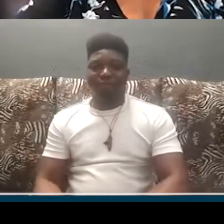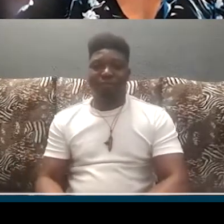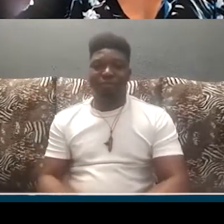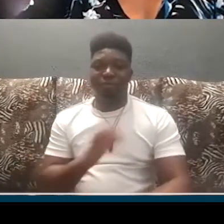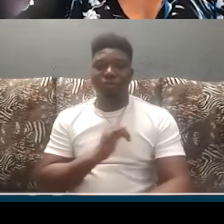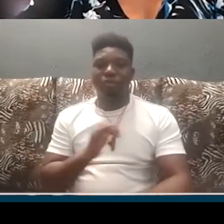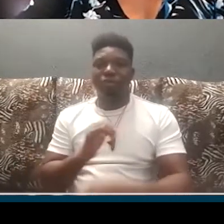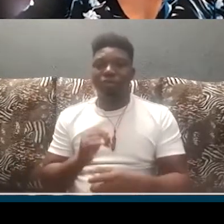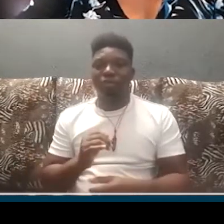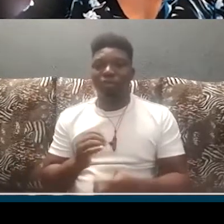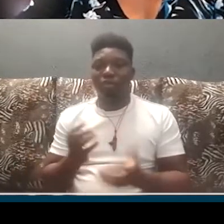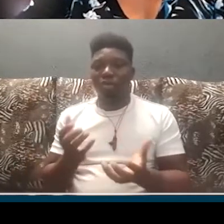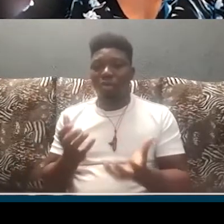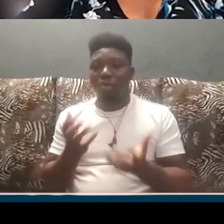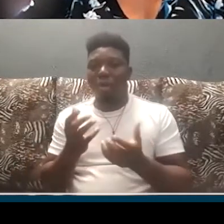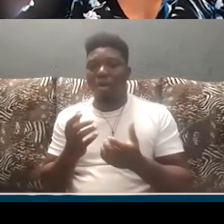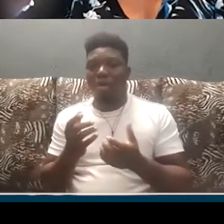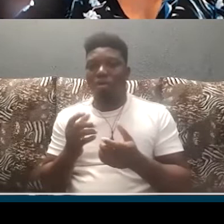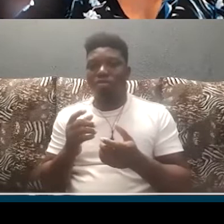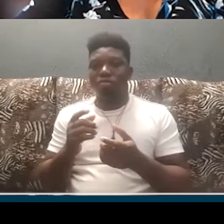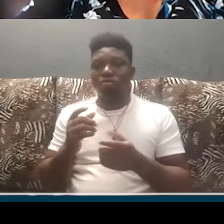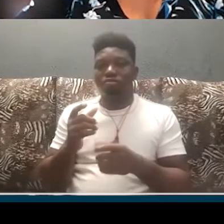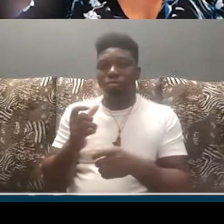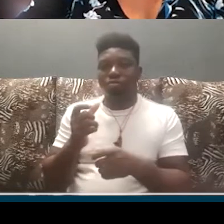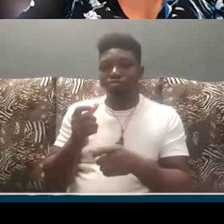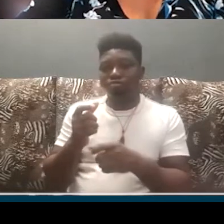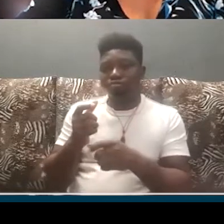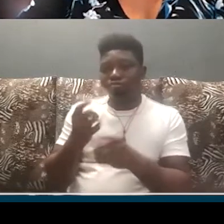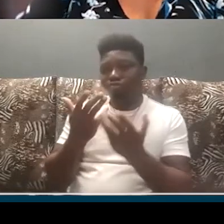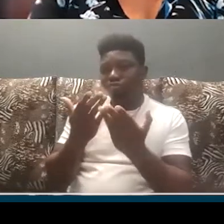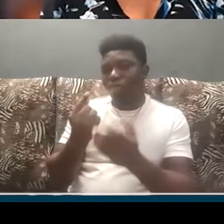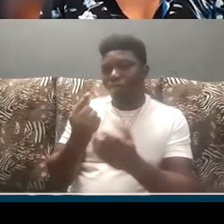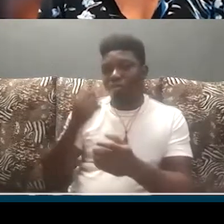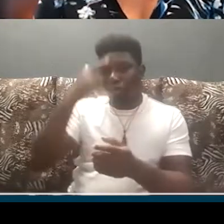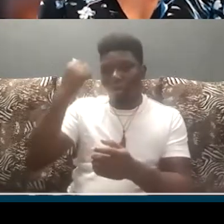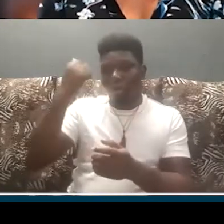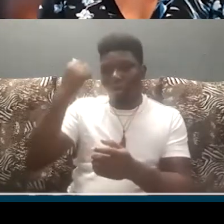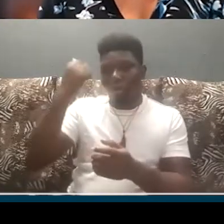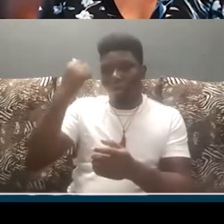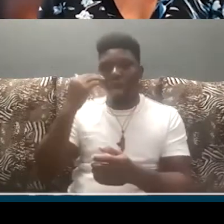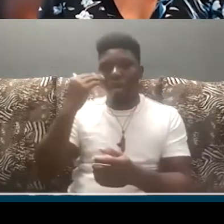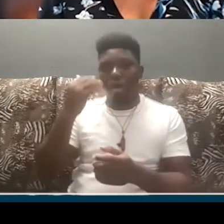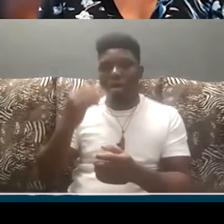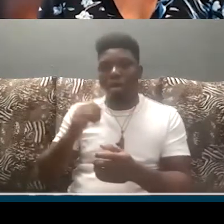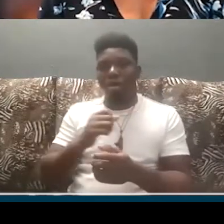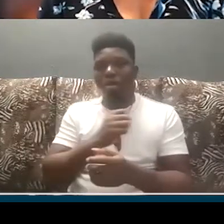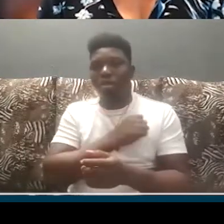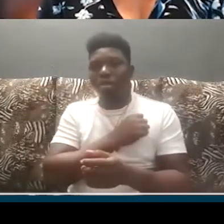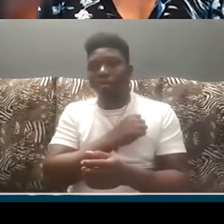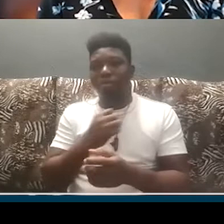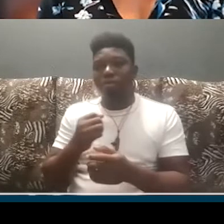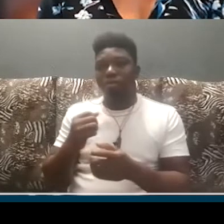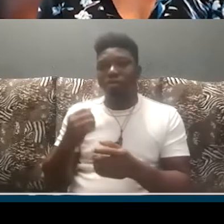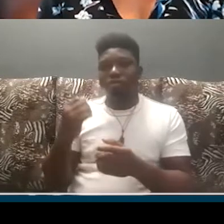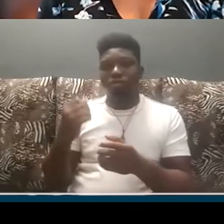to take a pause because I'm aware that Stephen was meant to have a support person here, and there's